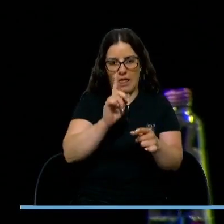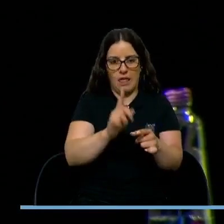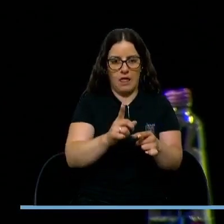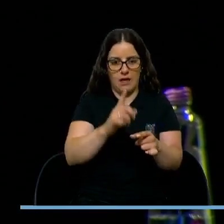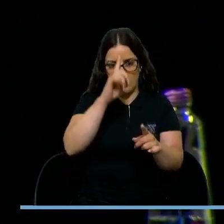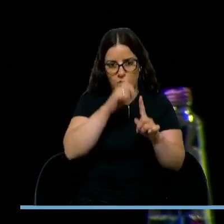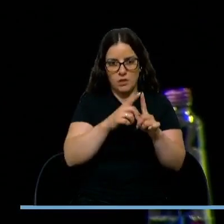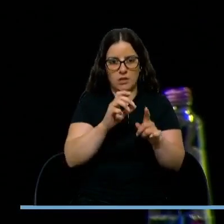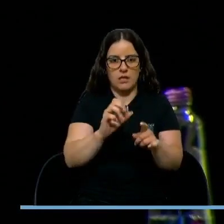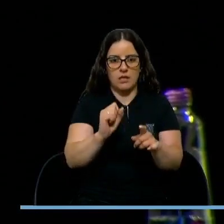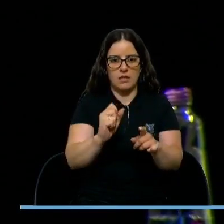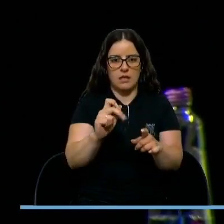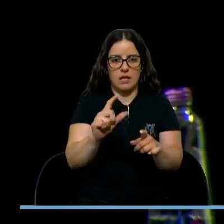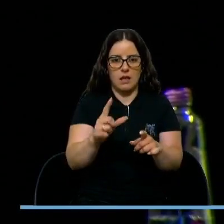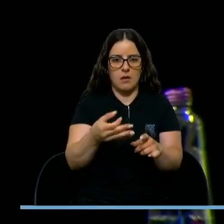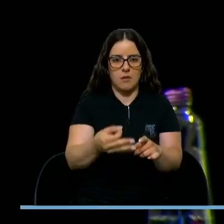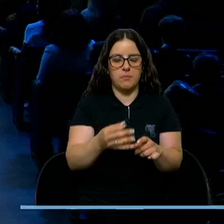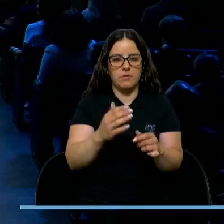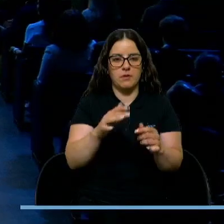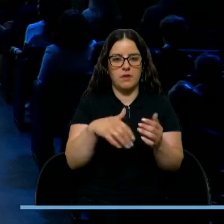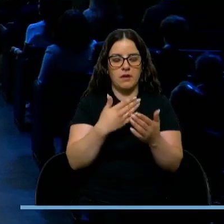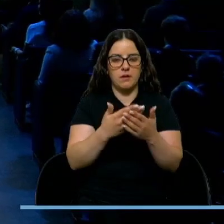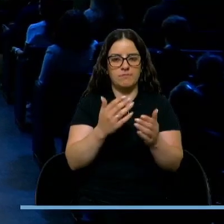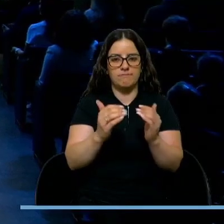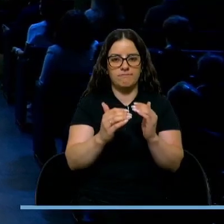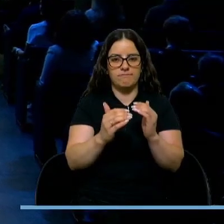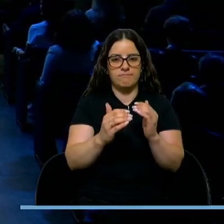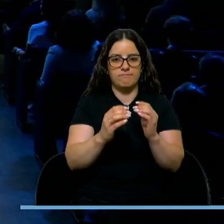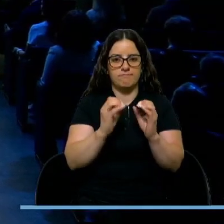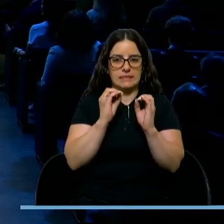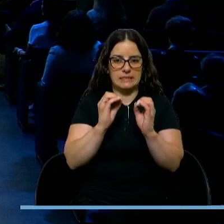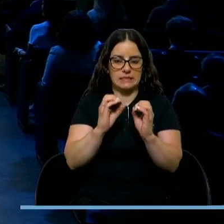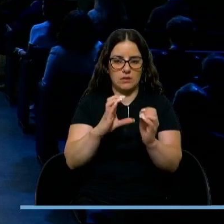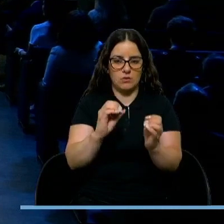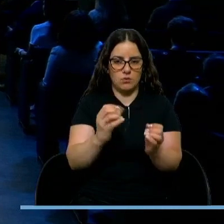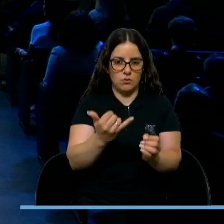neutral zero world. To reach it